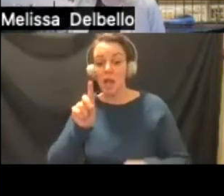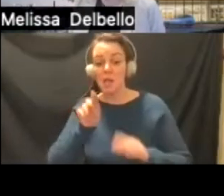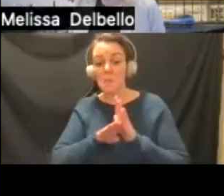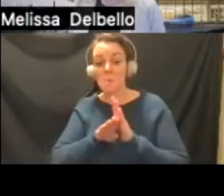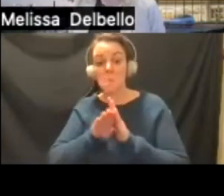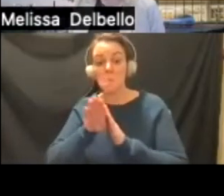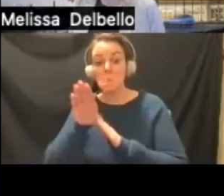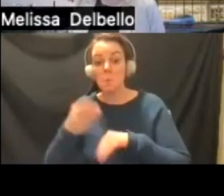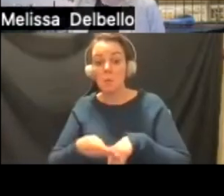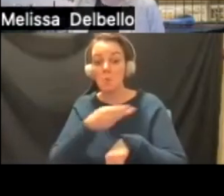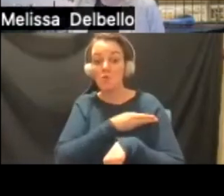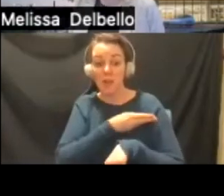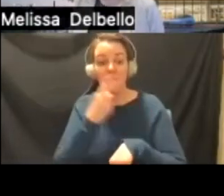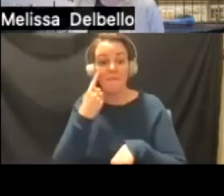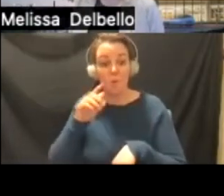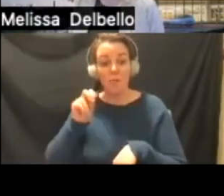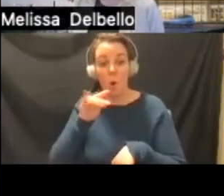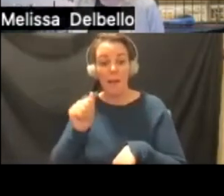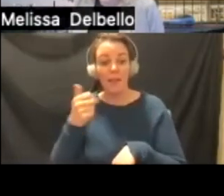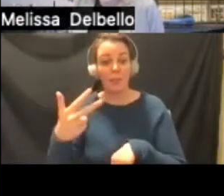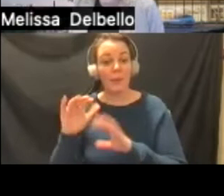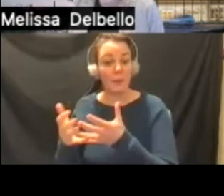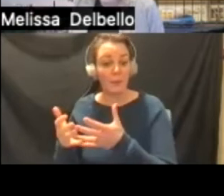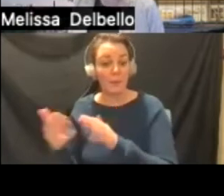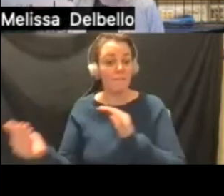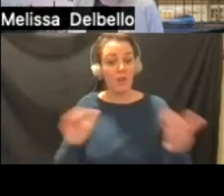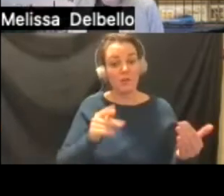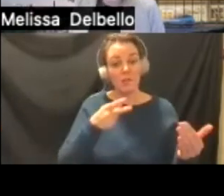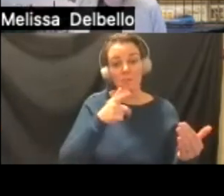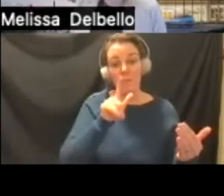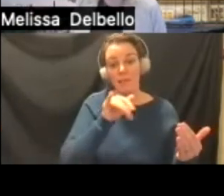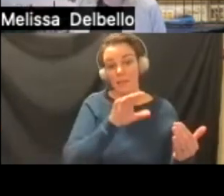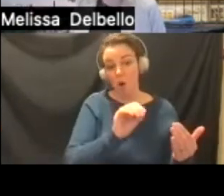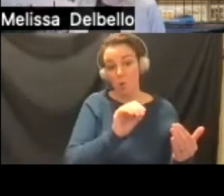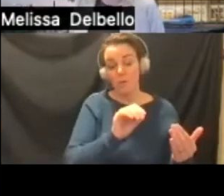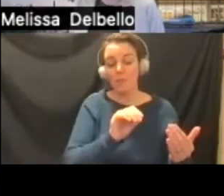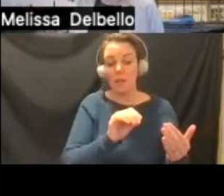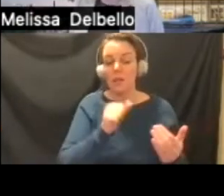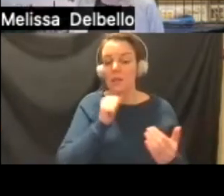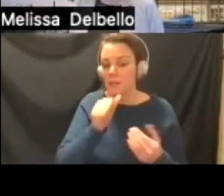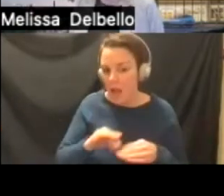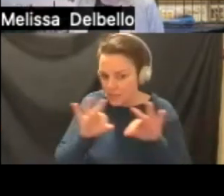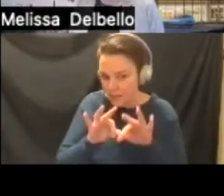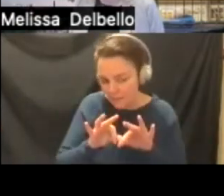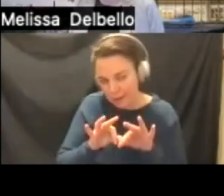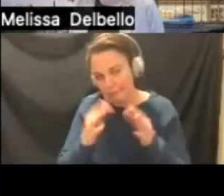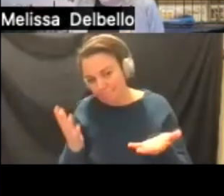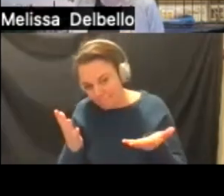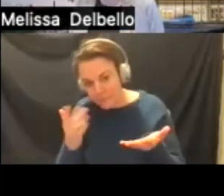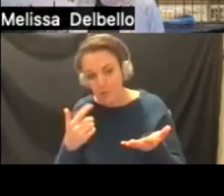overall improvement in the omega-3 group versus placebo was non-significant. We did get